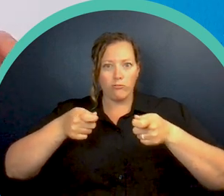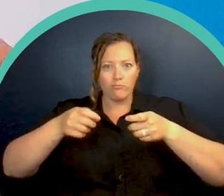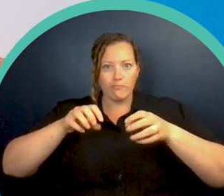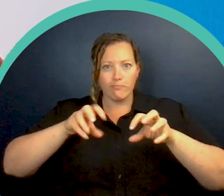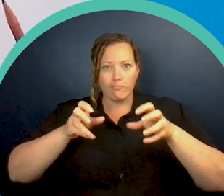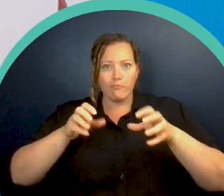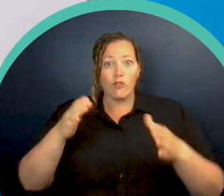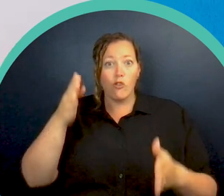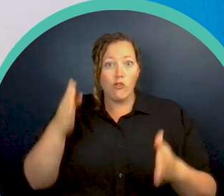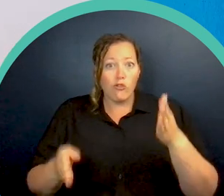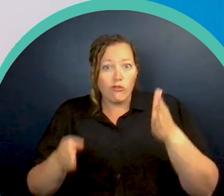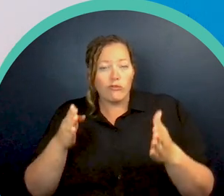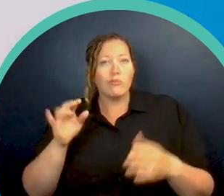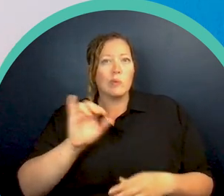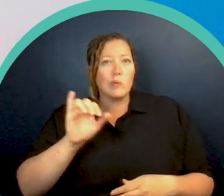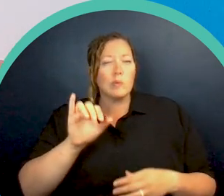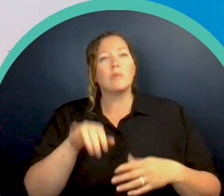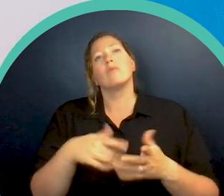some of the other objects